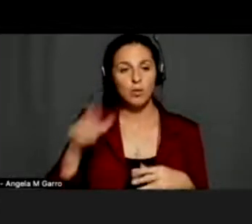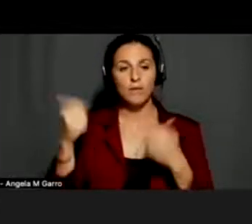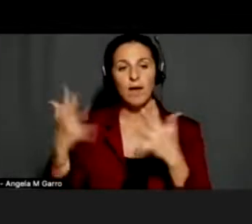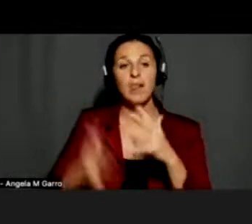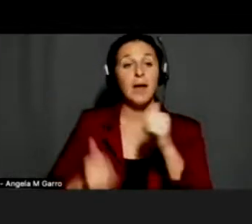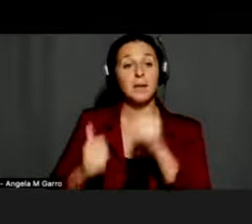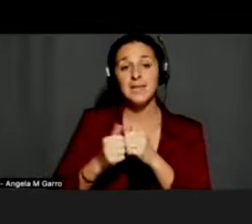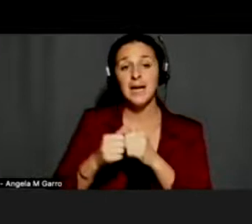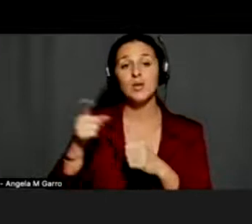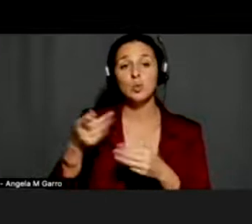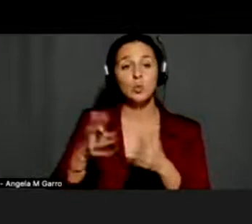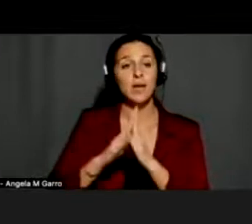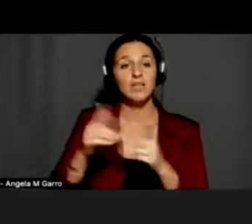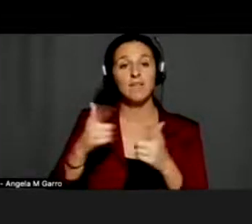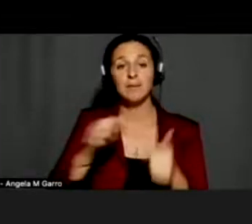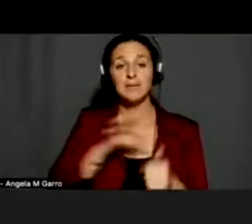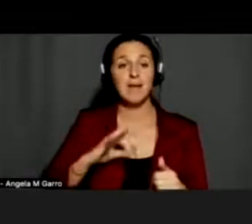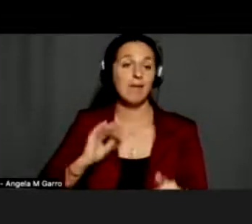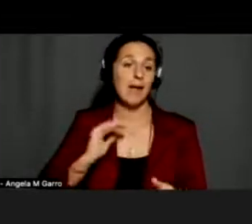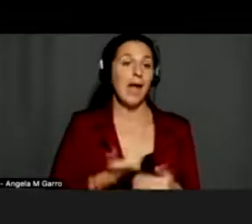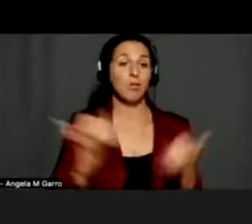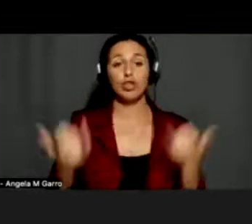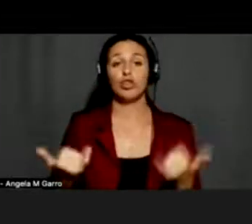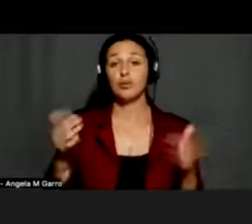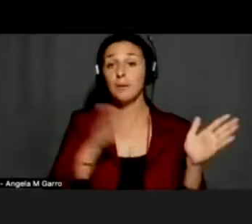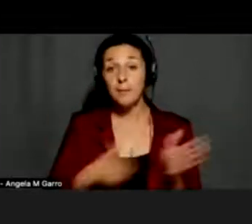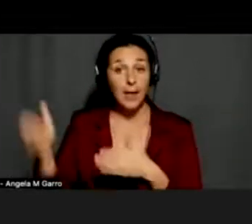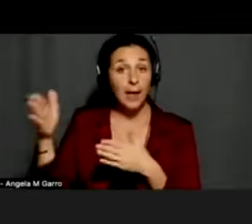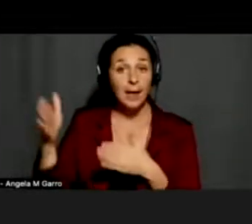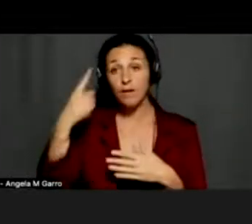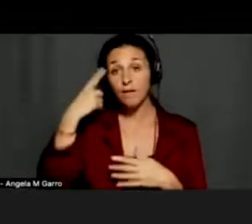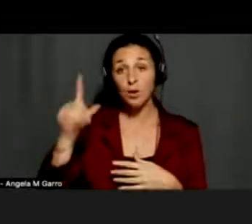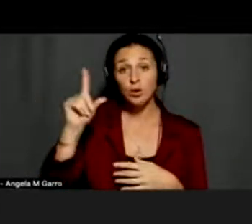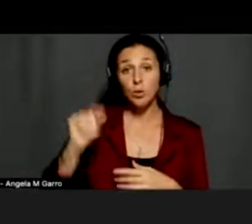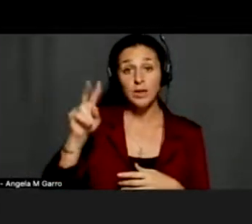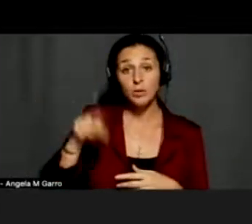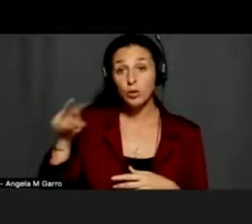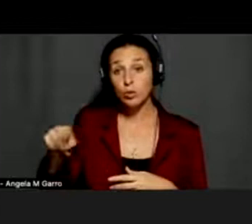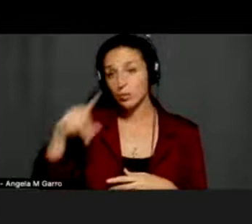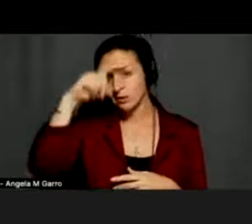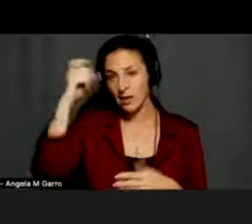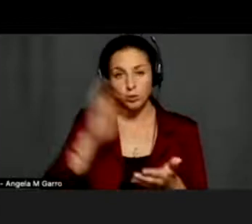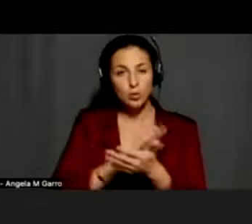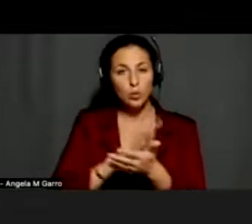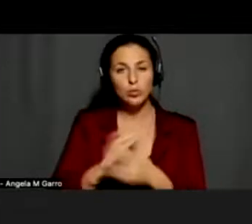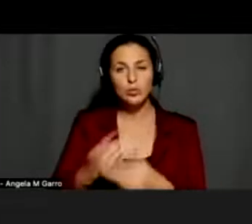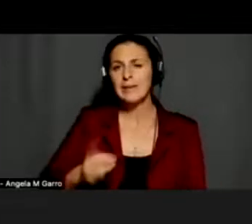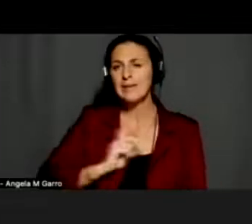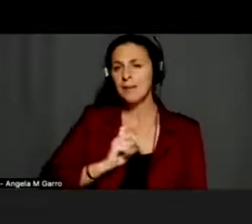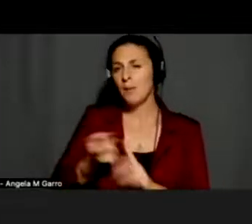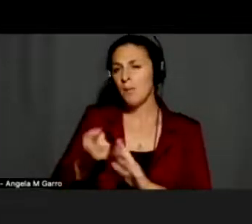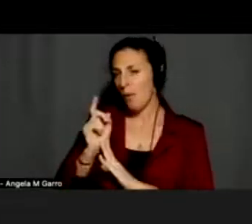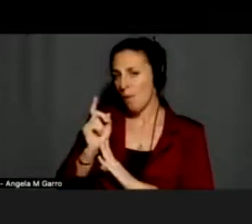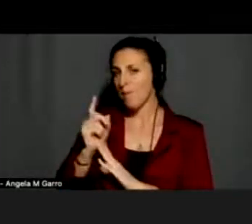from the staff on our current planning for our 2022 summer school. So give me a moment here and I